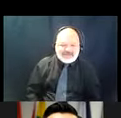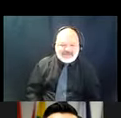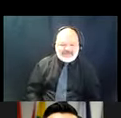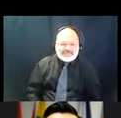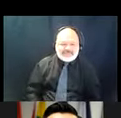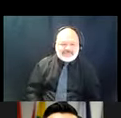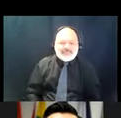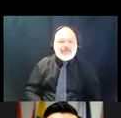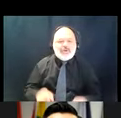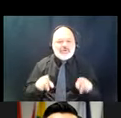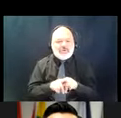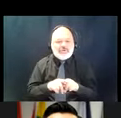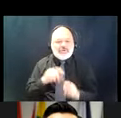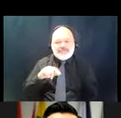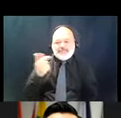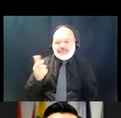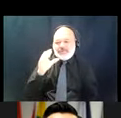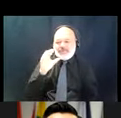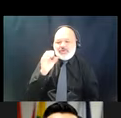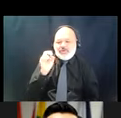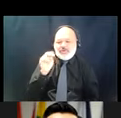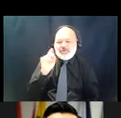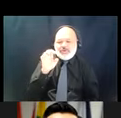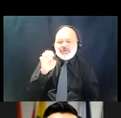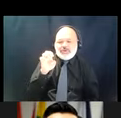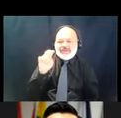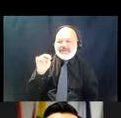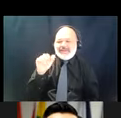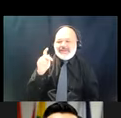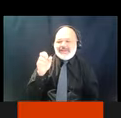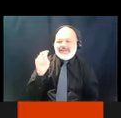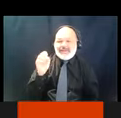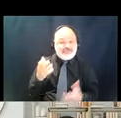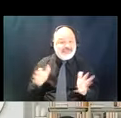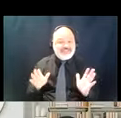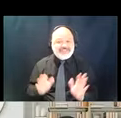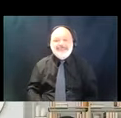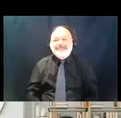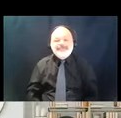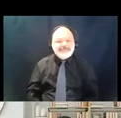Okay, and I'll turn it back over to Connie Nakano to share some closing remarks.